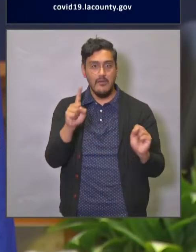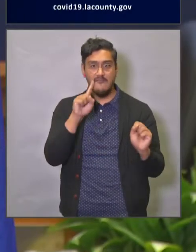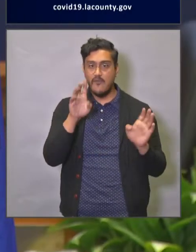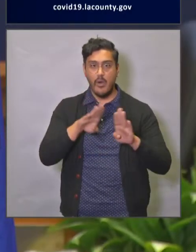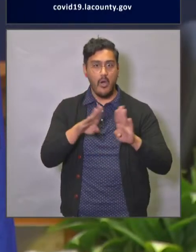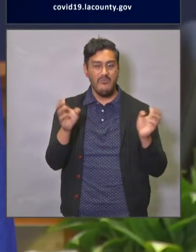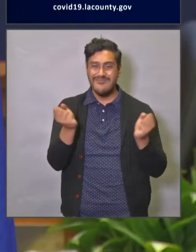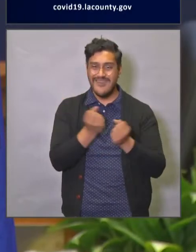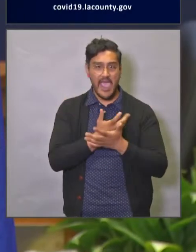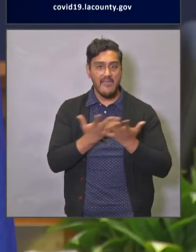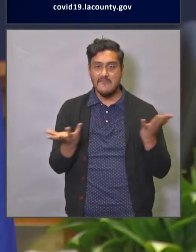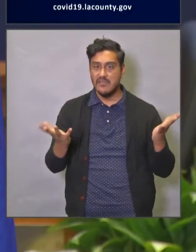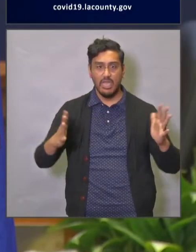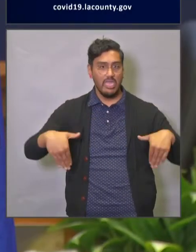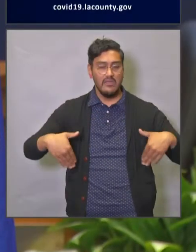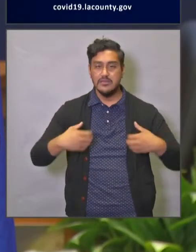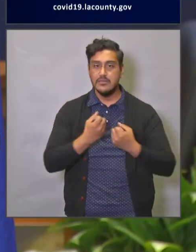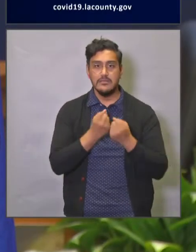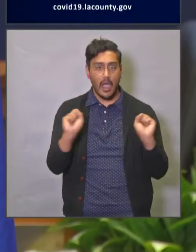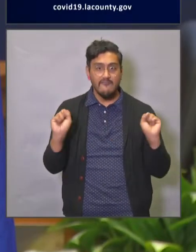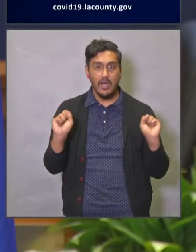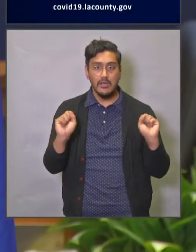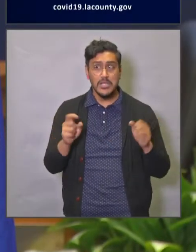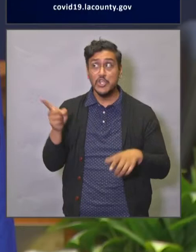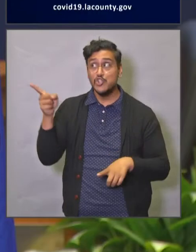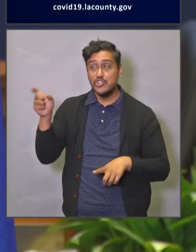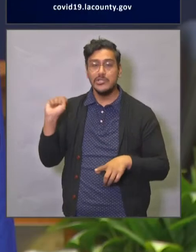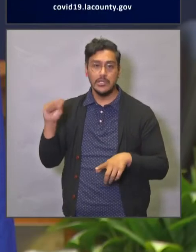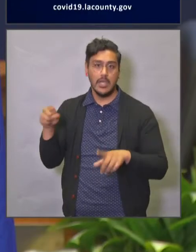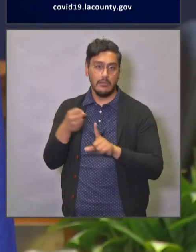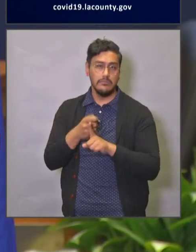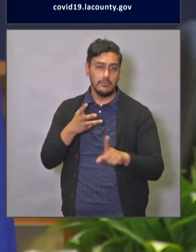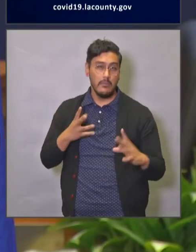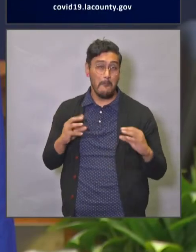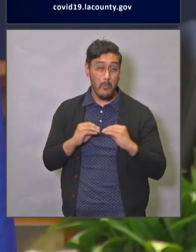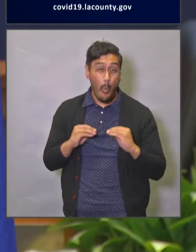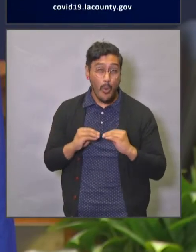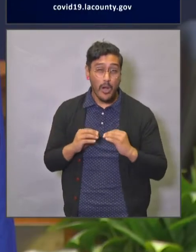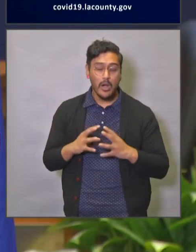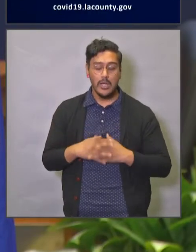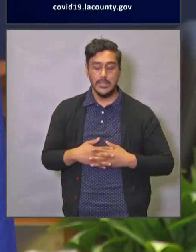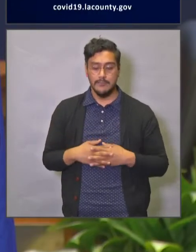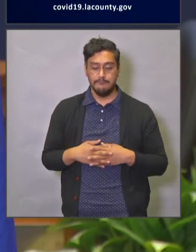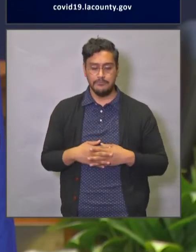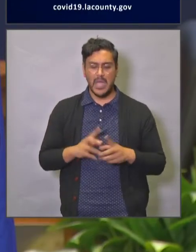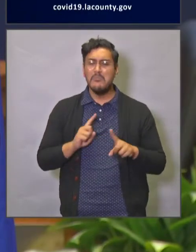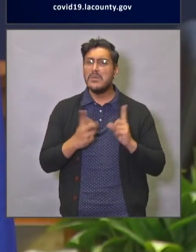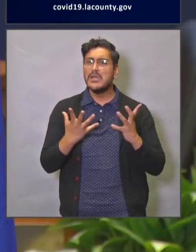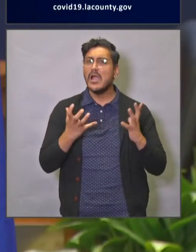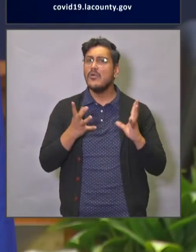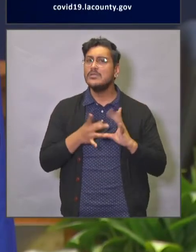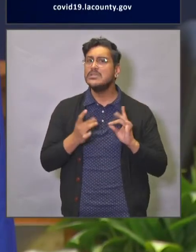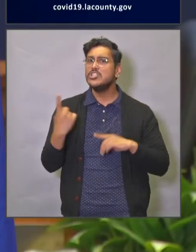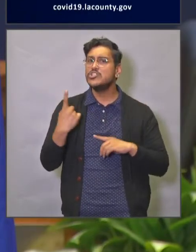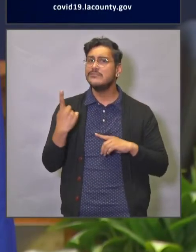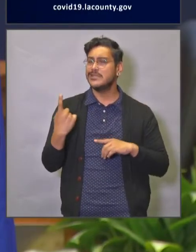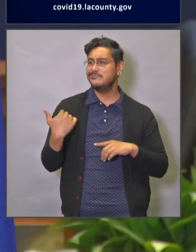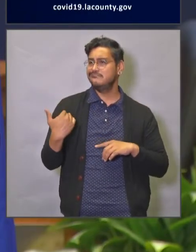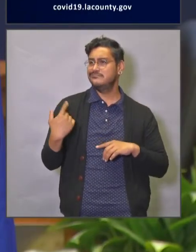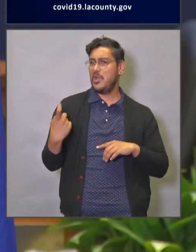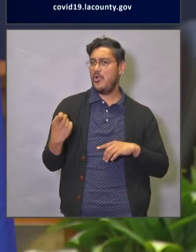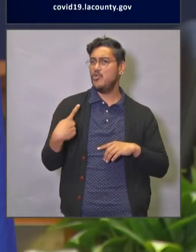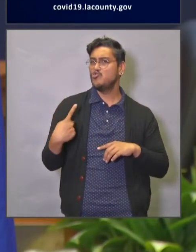open everything up. And I think she can go into more of that. But I did want to mention something that was asked earlier, if I